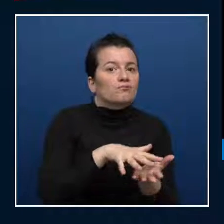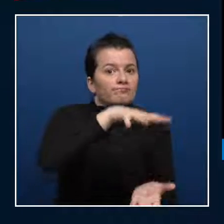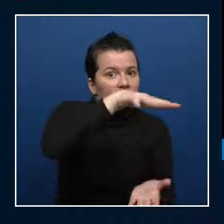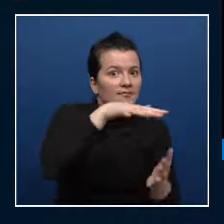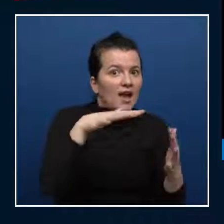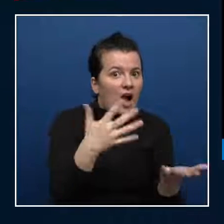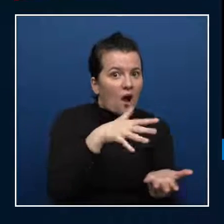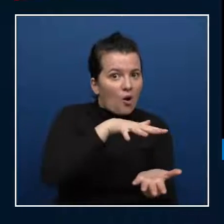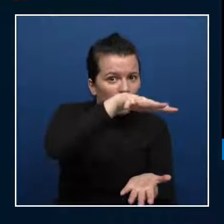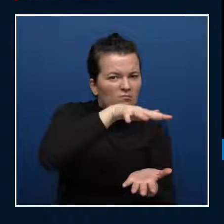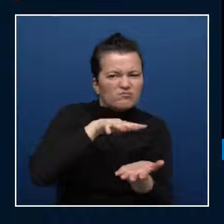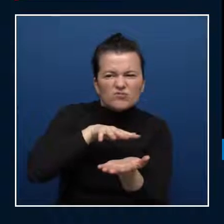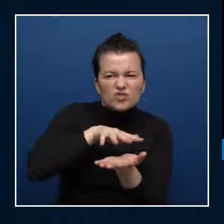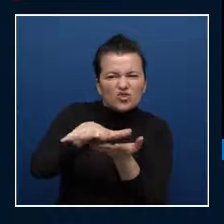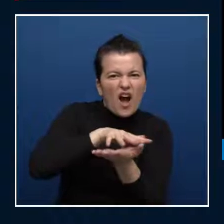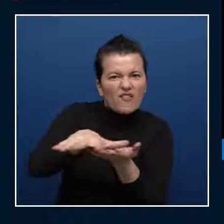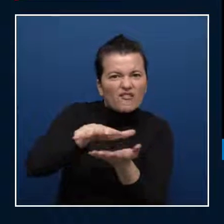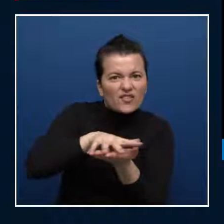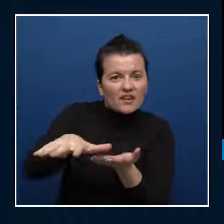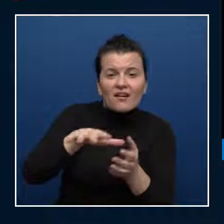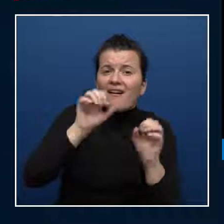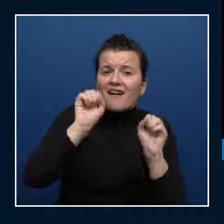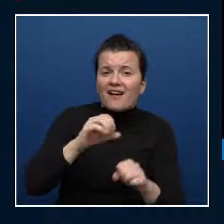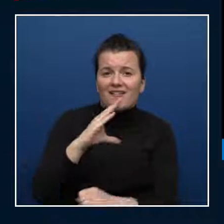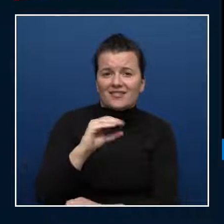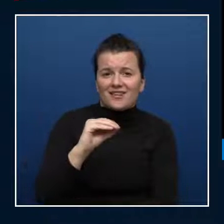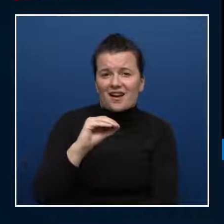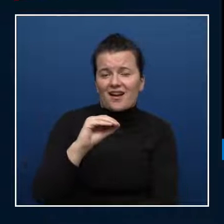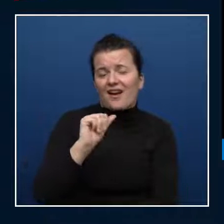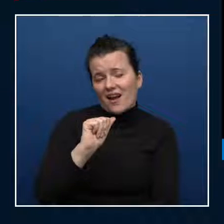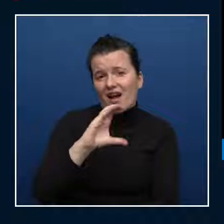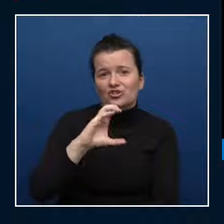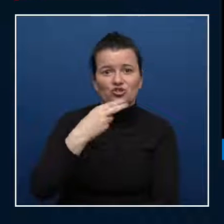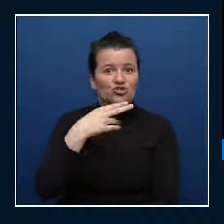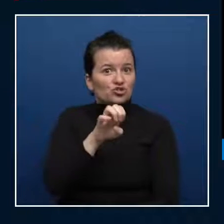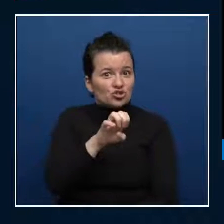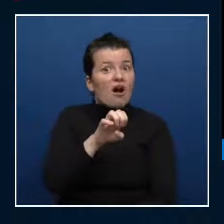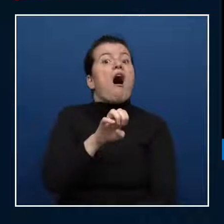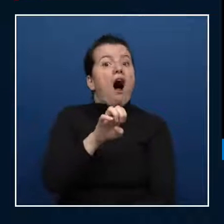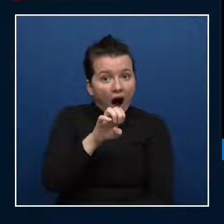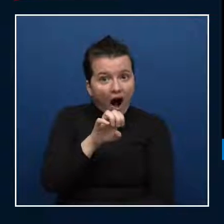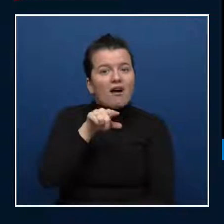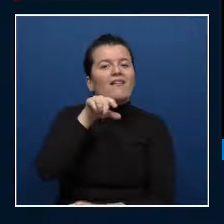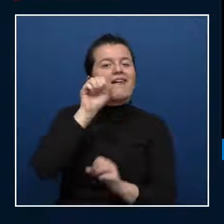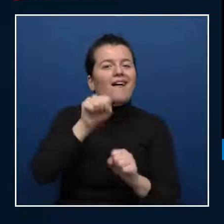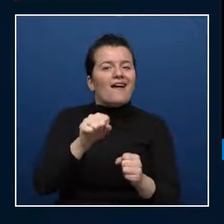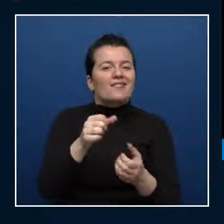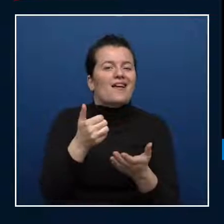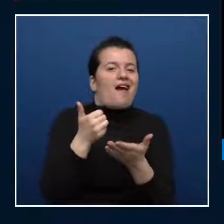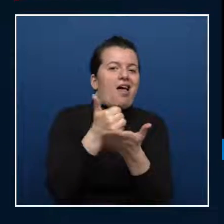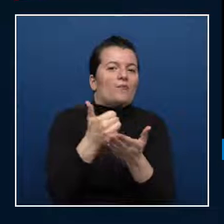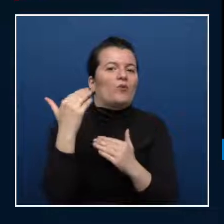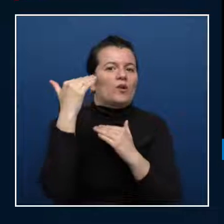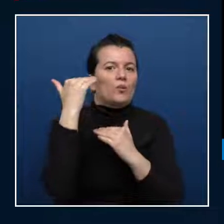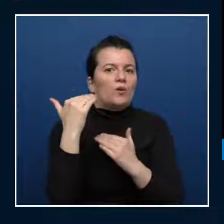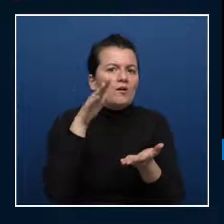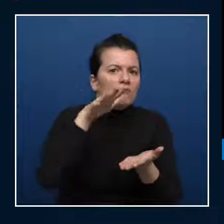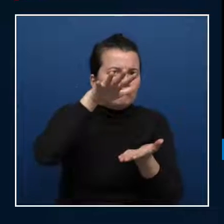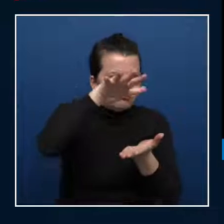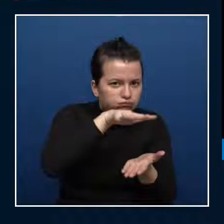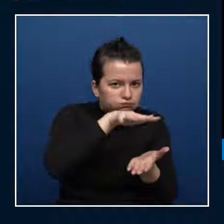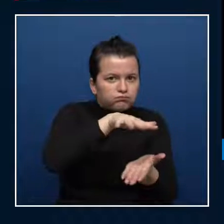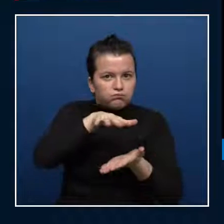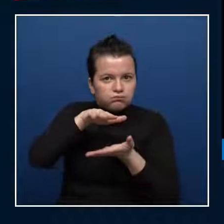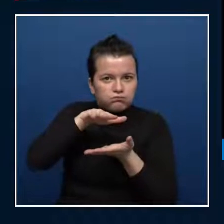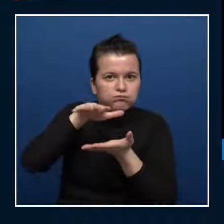traffic, you can start to use Azure Cache for Redis at the front of that to service some of those requests. And again, a bit like the Azure CDN, caching some